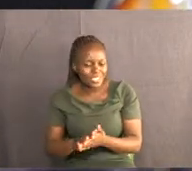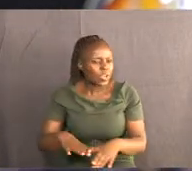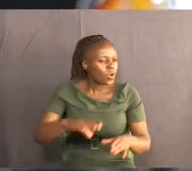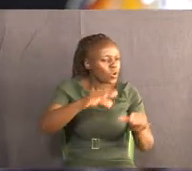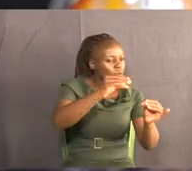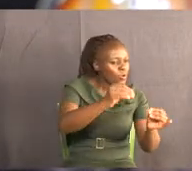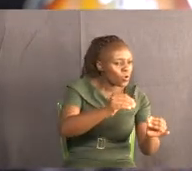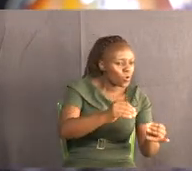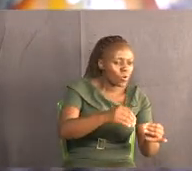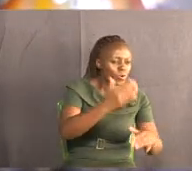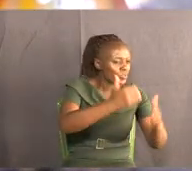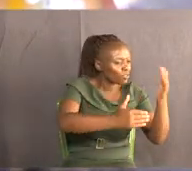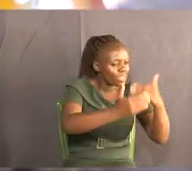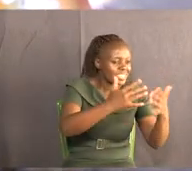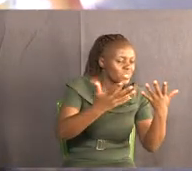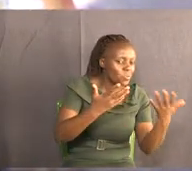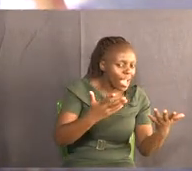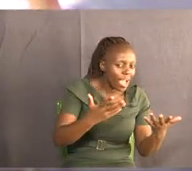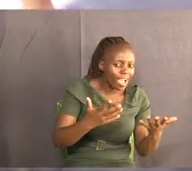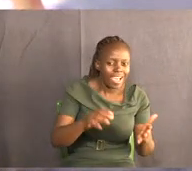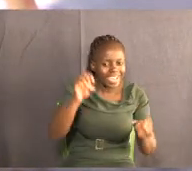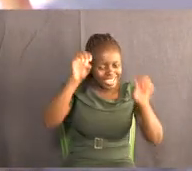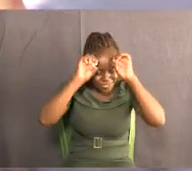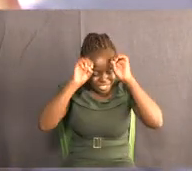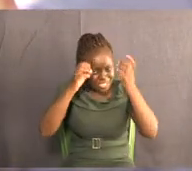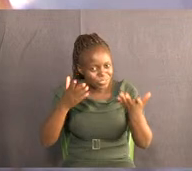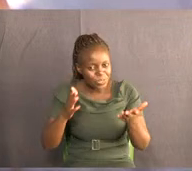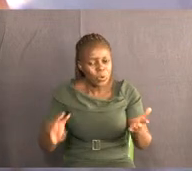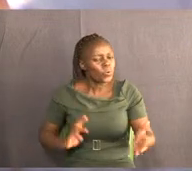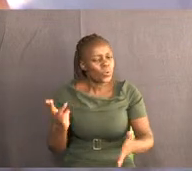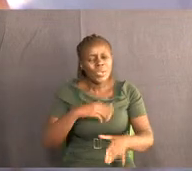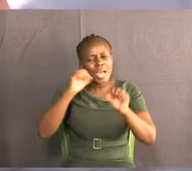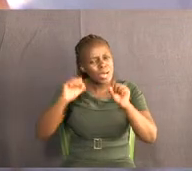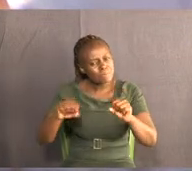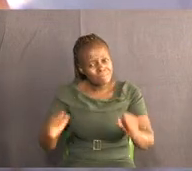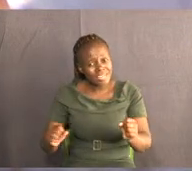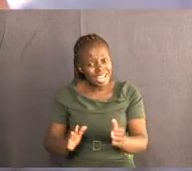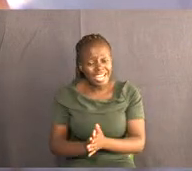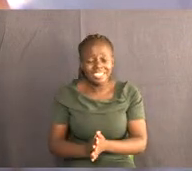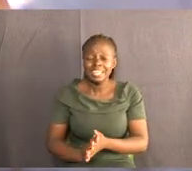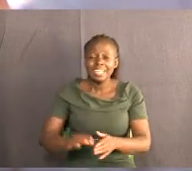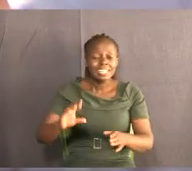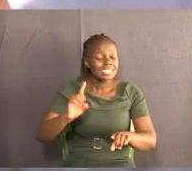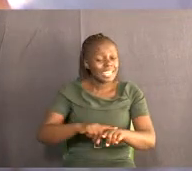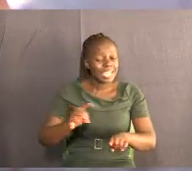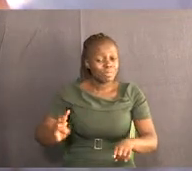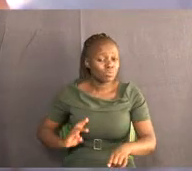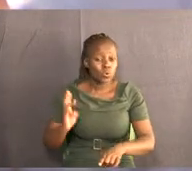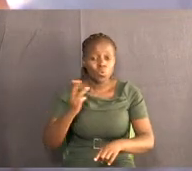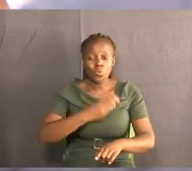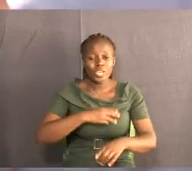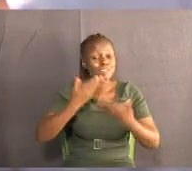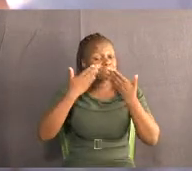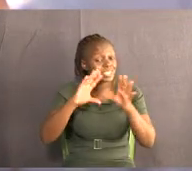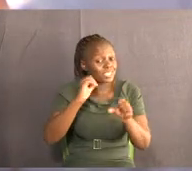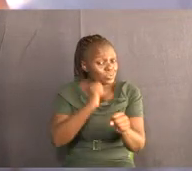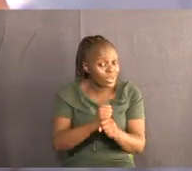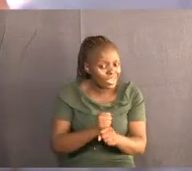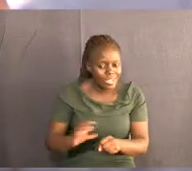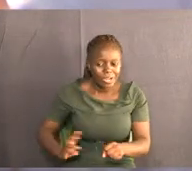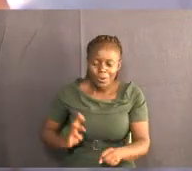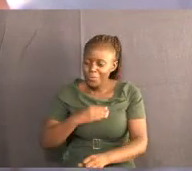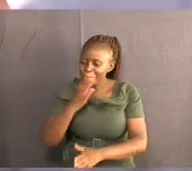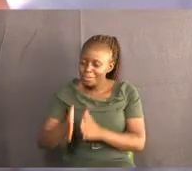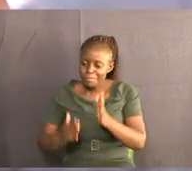go for their university education, we are able to plan for our own retirement, we are able to plan for a